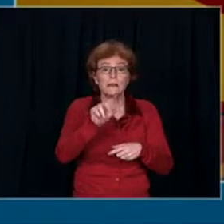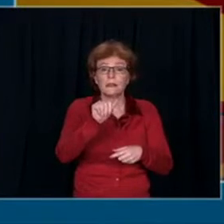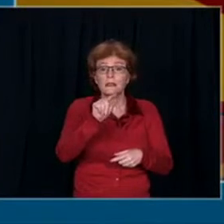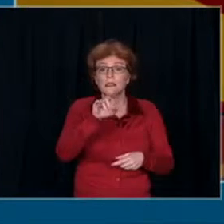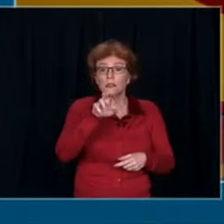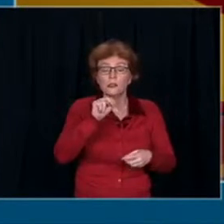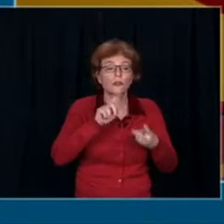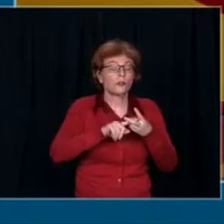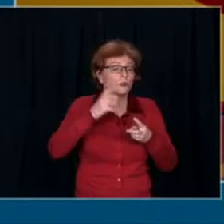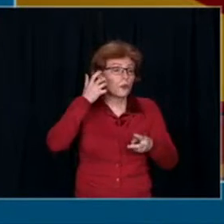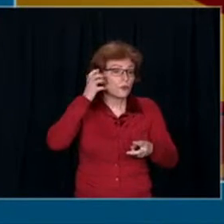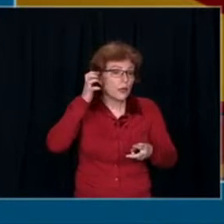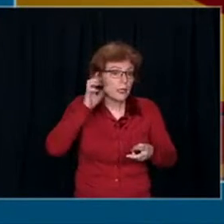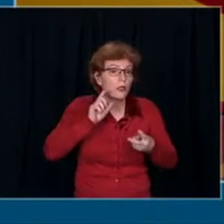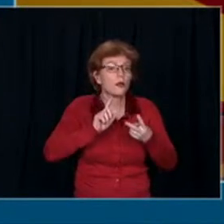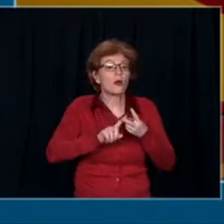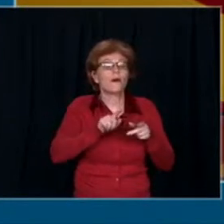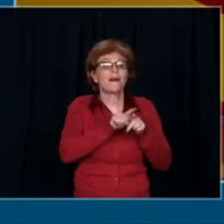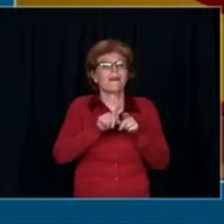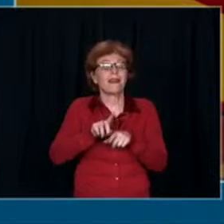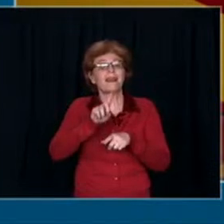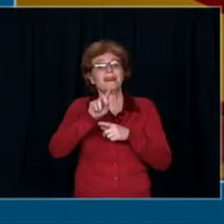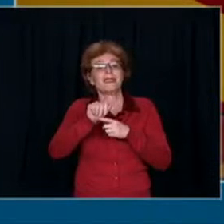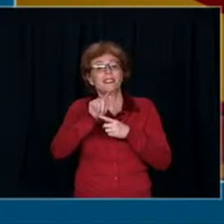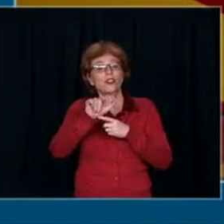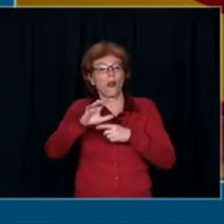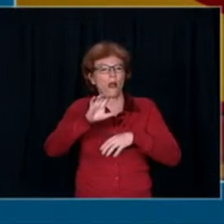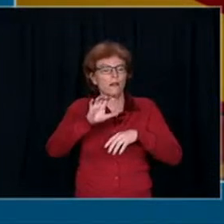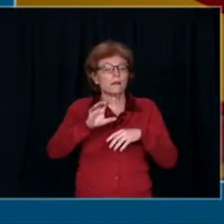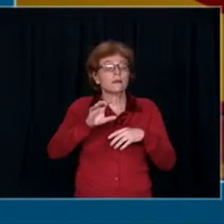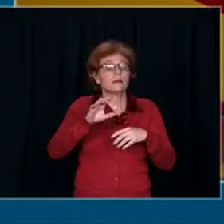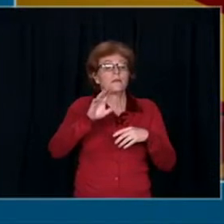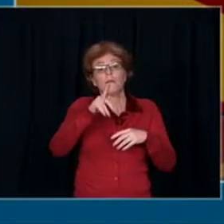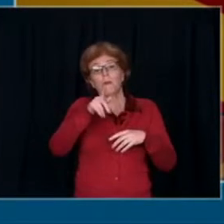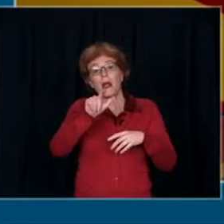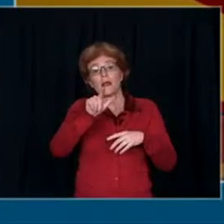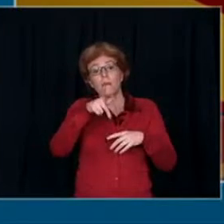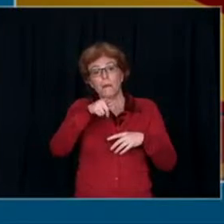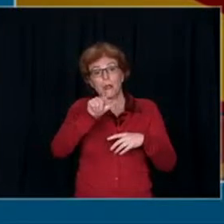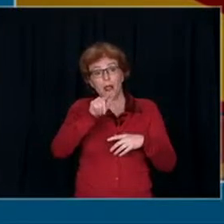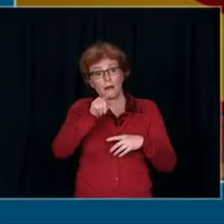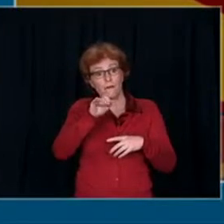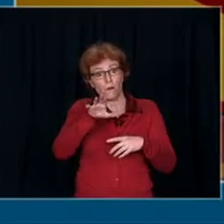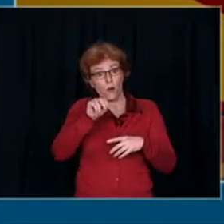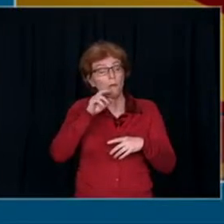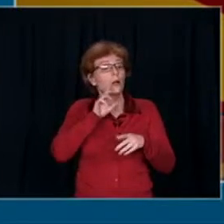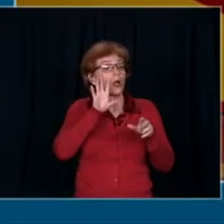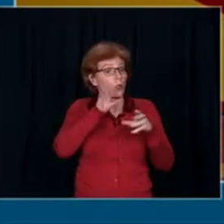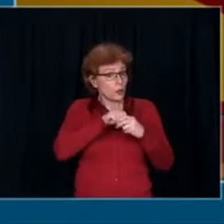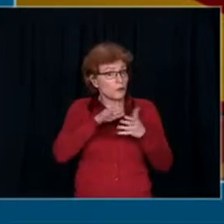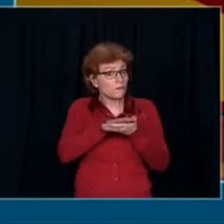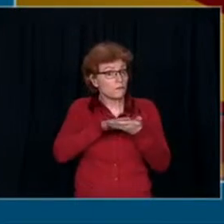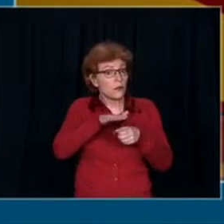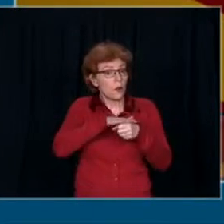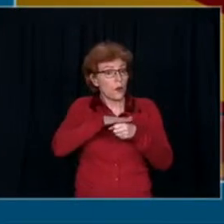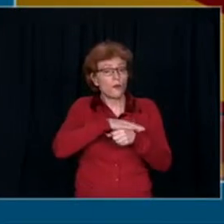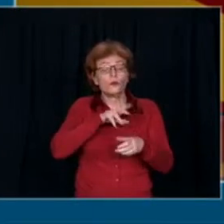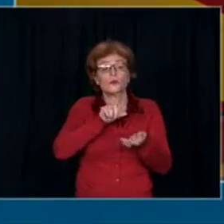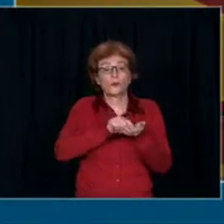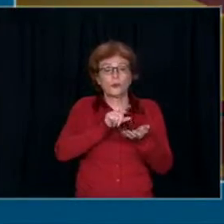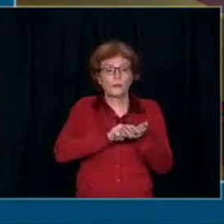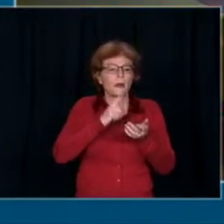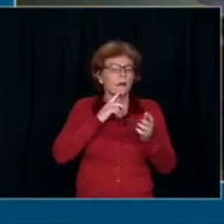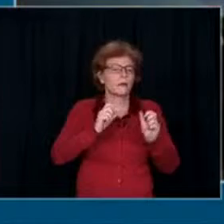stations, radio stations, and digital platforms, including support from local newspapers. Transparency